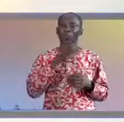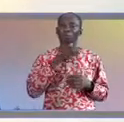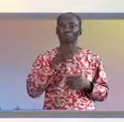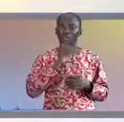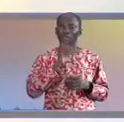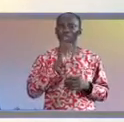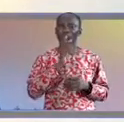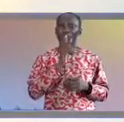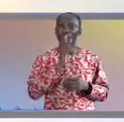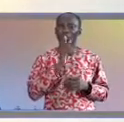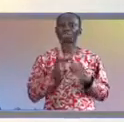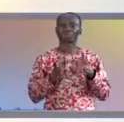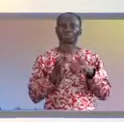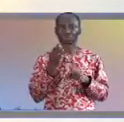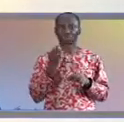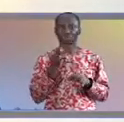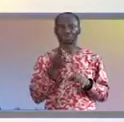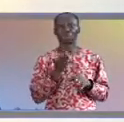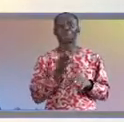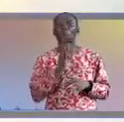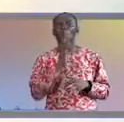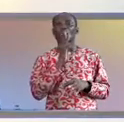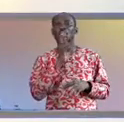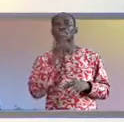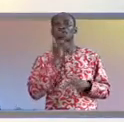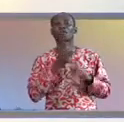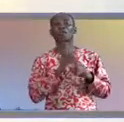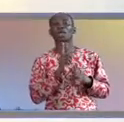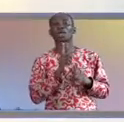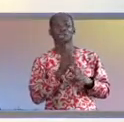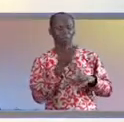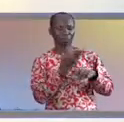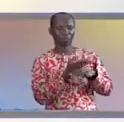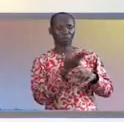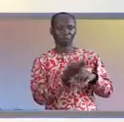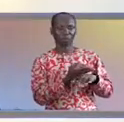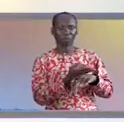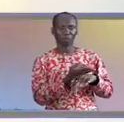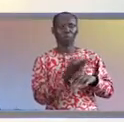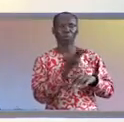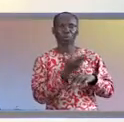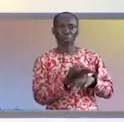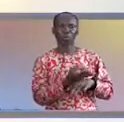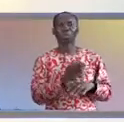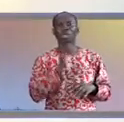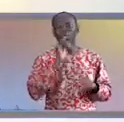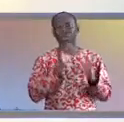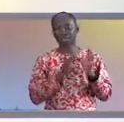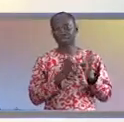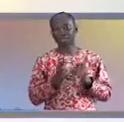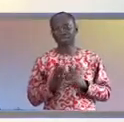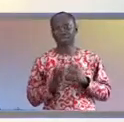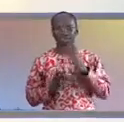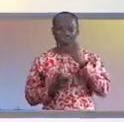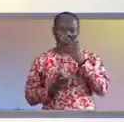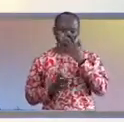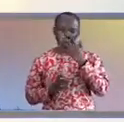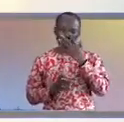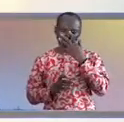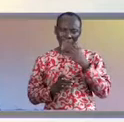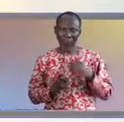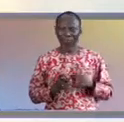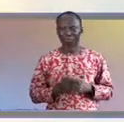o so won num fri honhun fam botan na odi won wachi no na obotan no enne Kristo enti